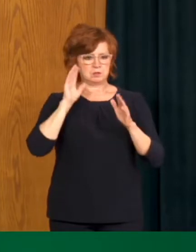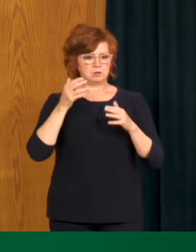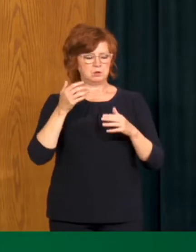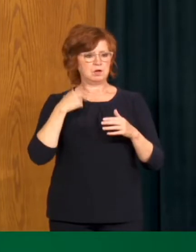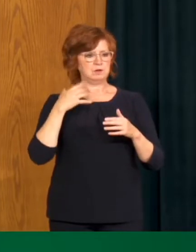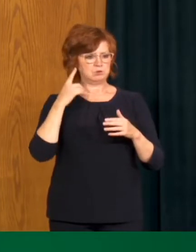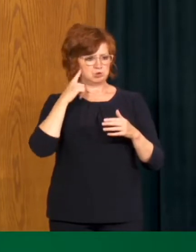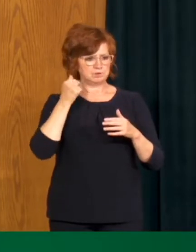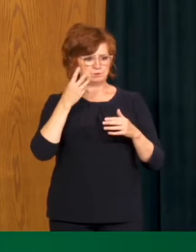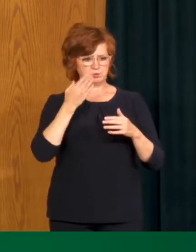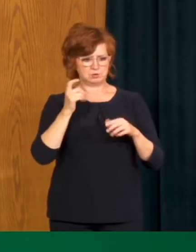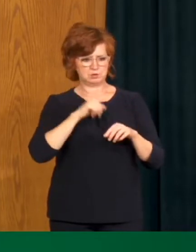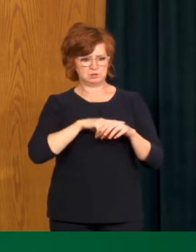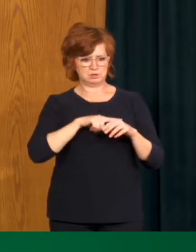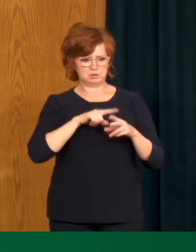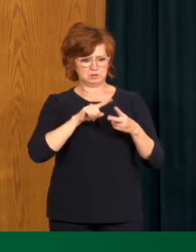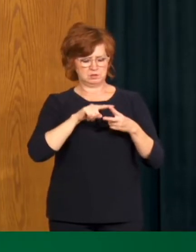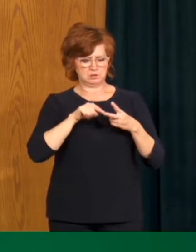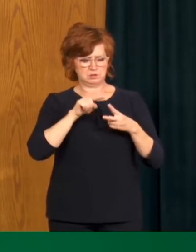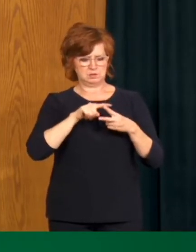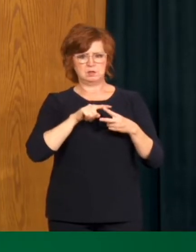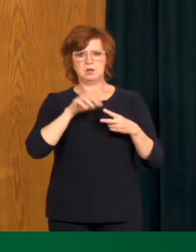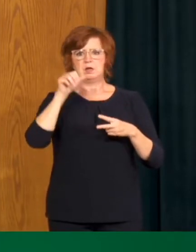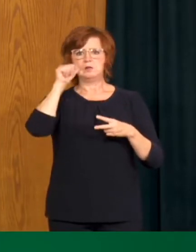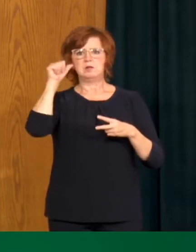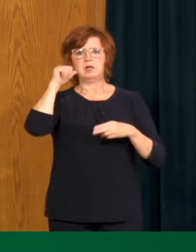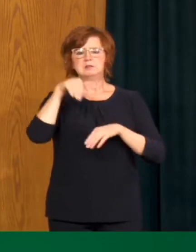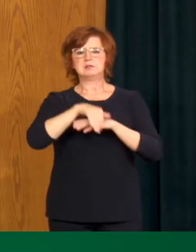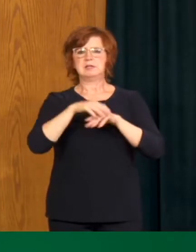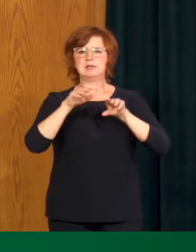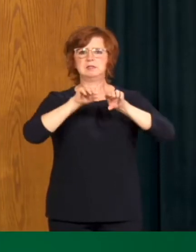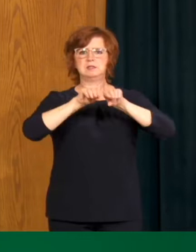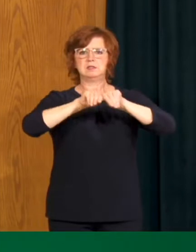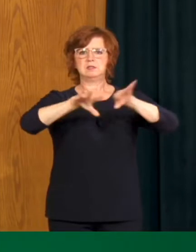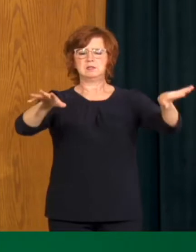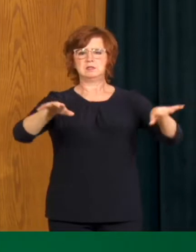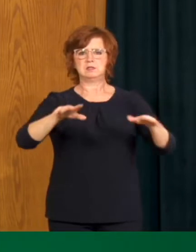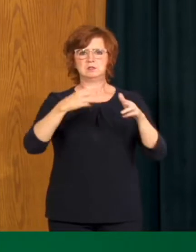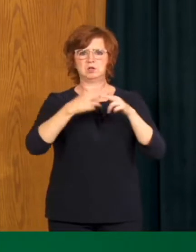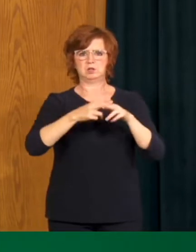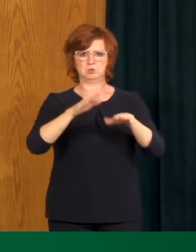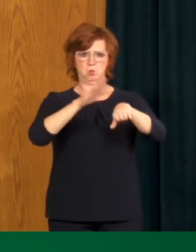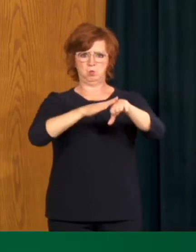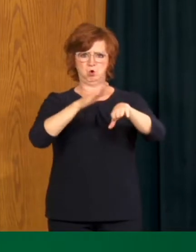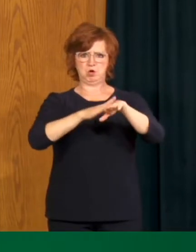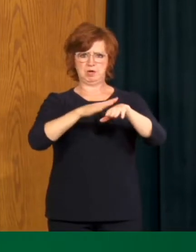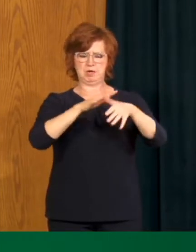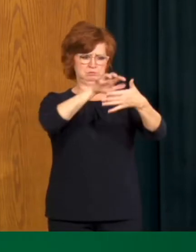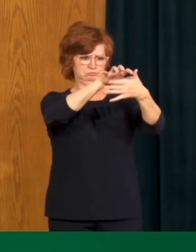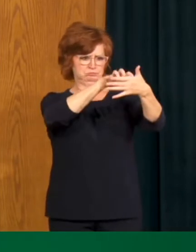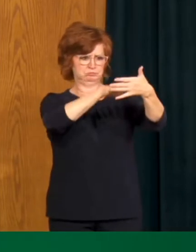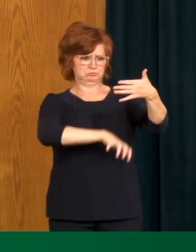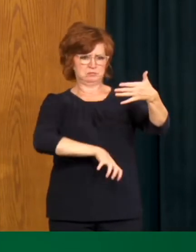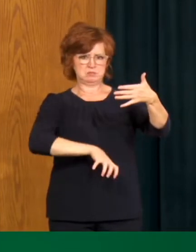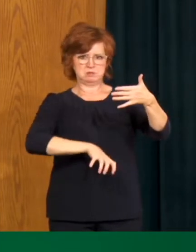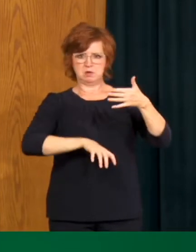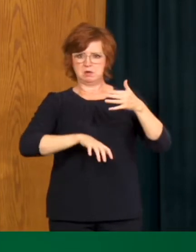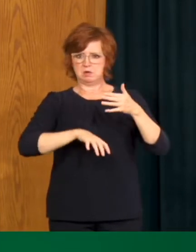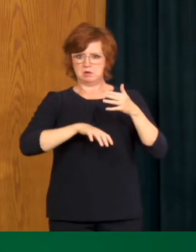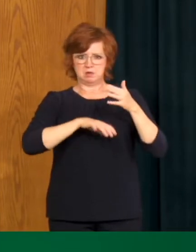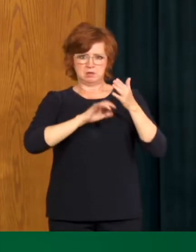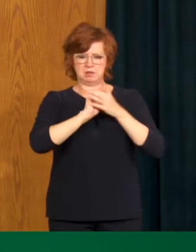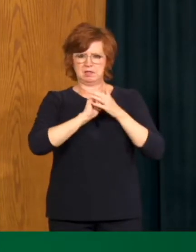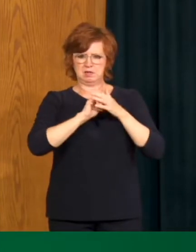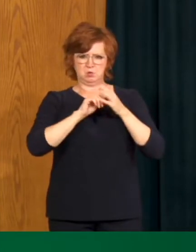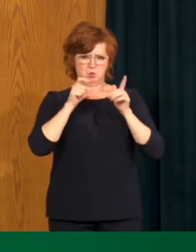times, but I noticed in the warning last night it mentioned aggressive contact tracing. Can you maybe speak a bit about that aggressive